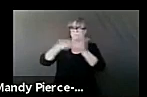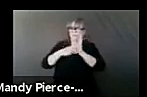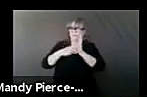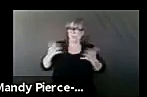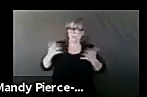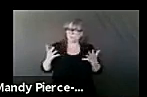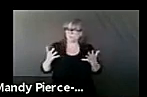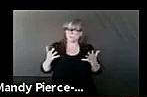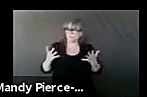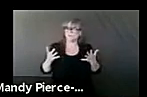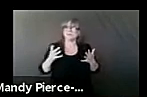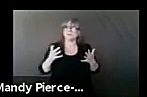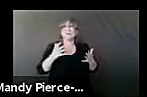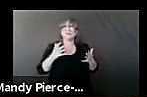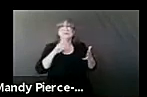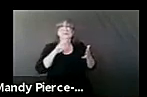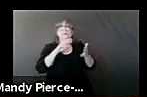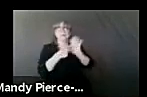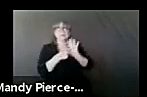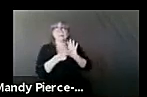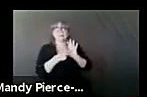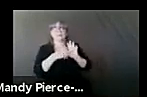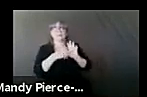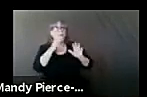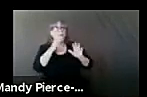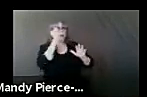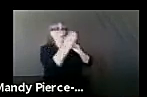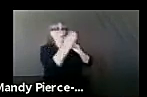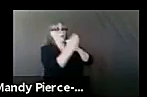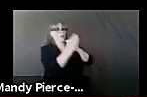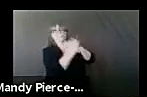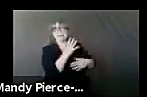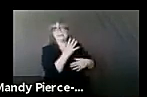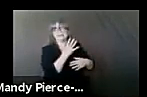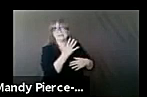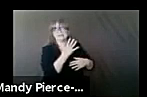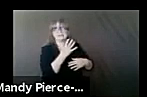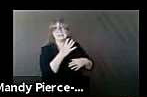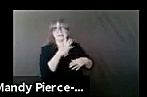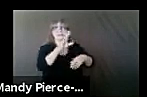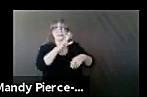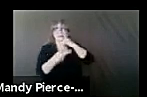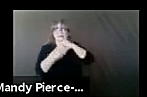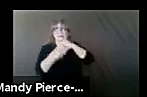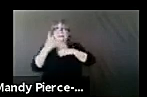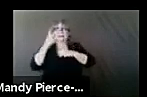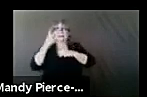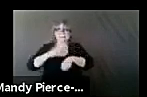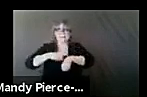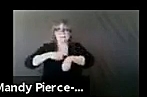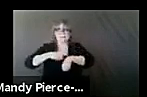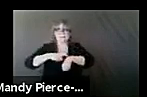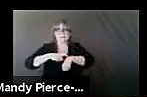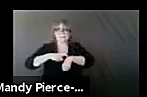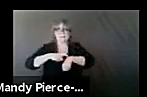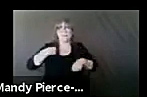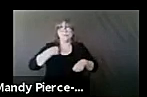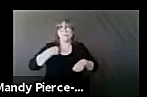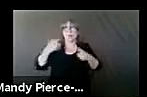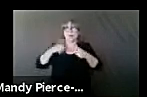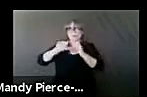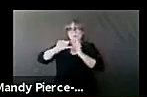still too soon to know for us to know that precisely. We'd like to emphasize that we place greater trust in the models from